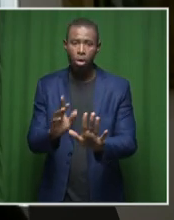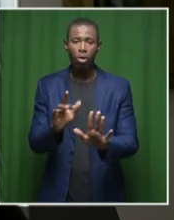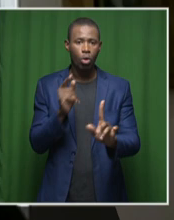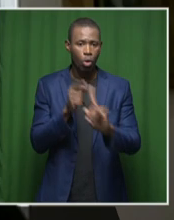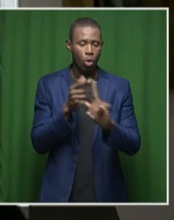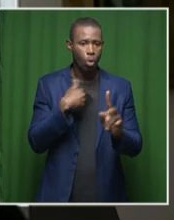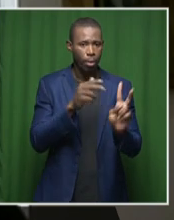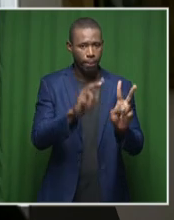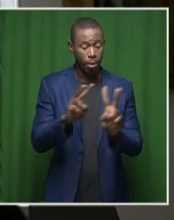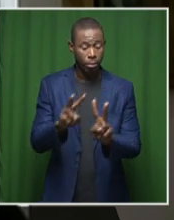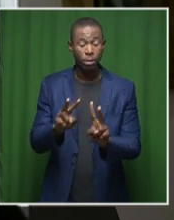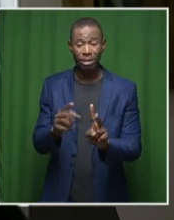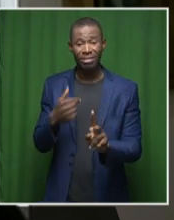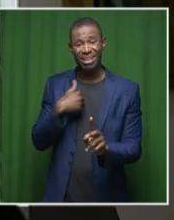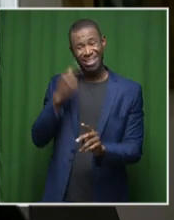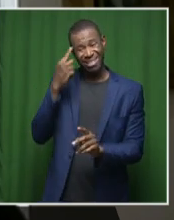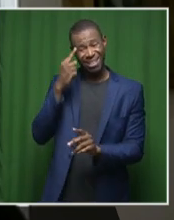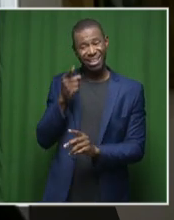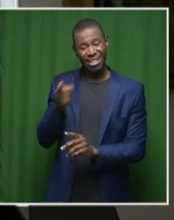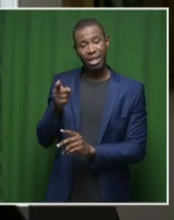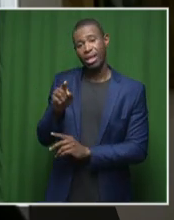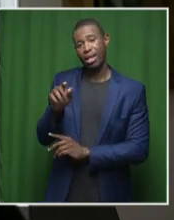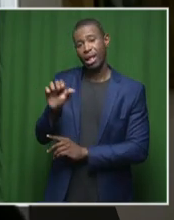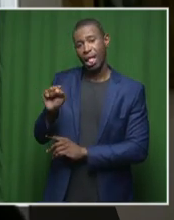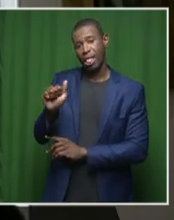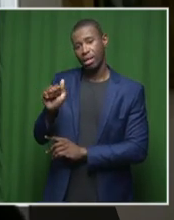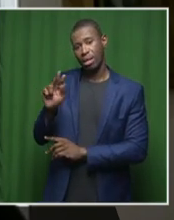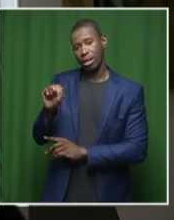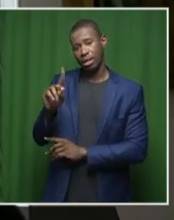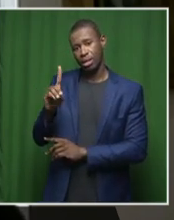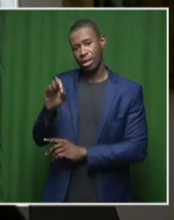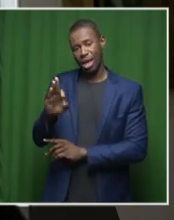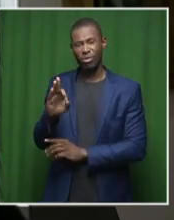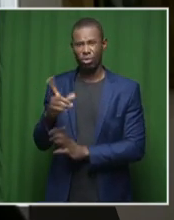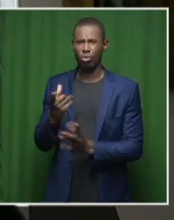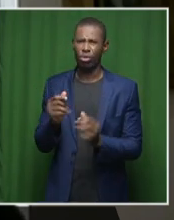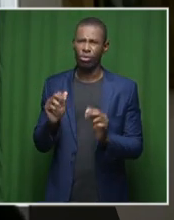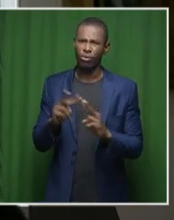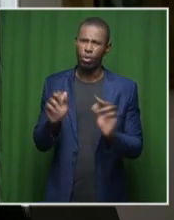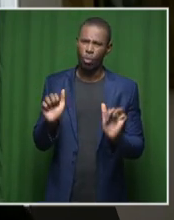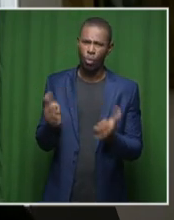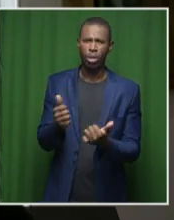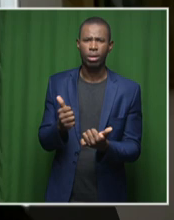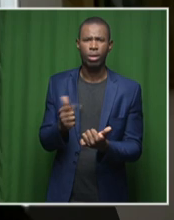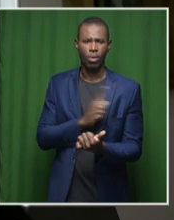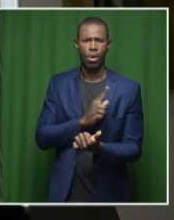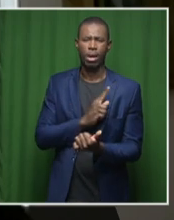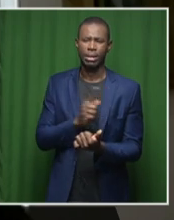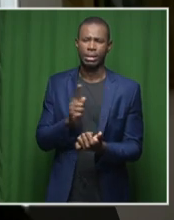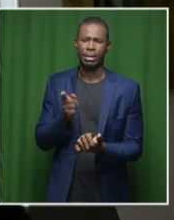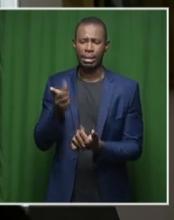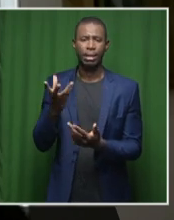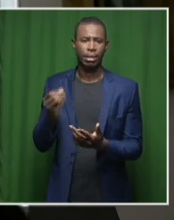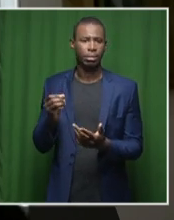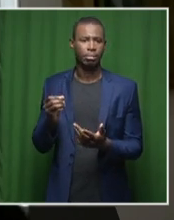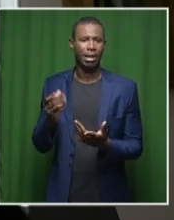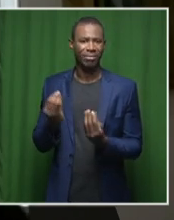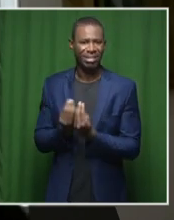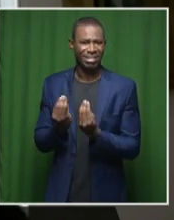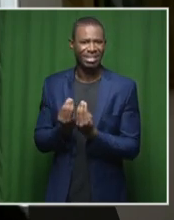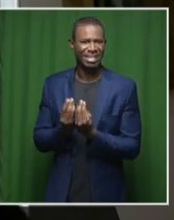well, exceptionally well, given the fiscal constraints that the Department of Defence faces, problems in terms